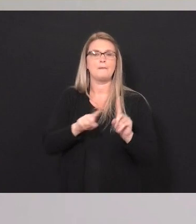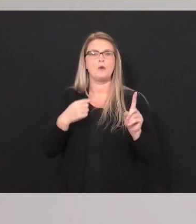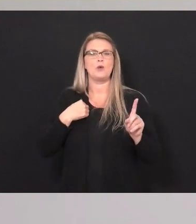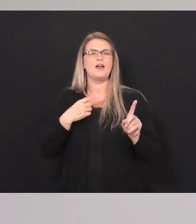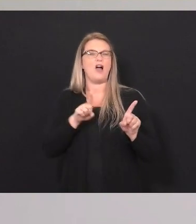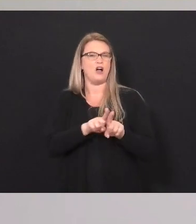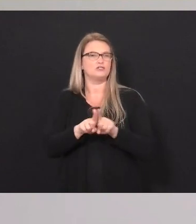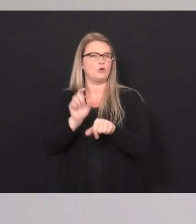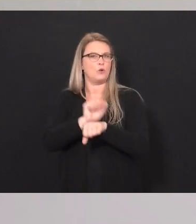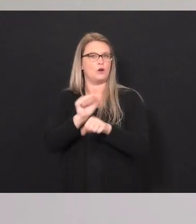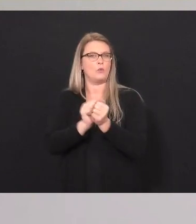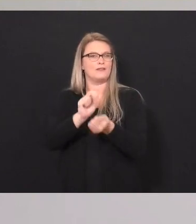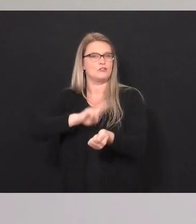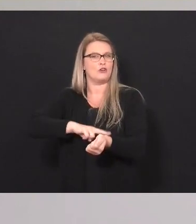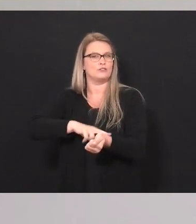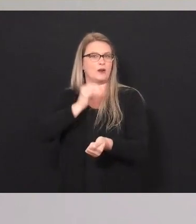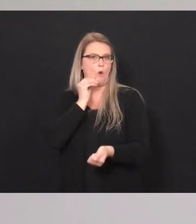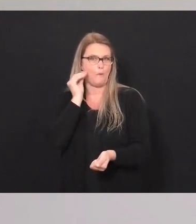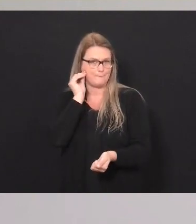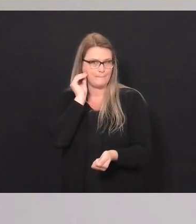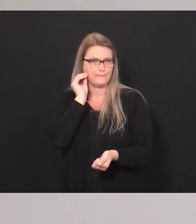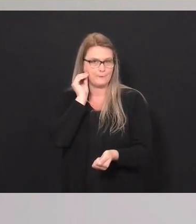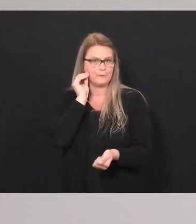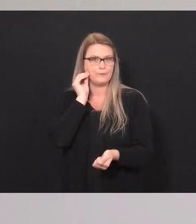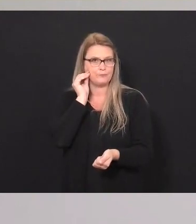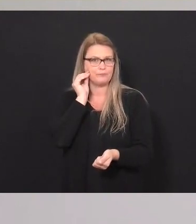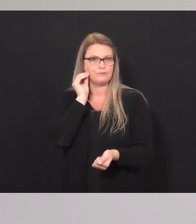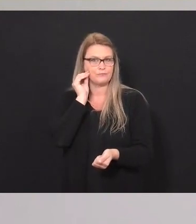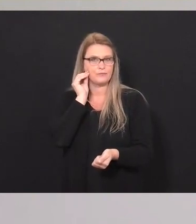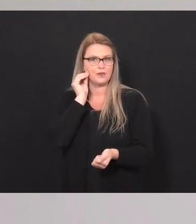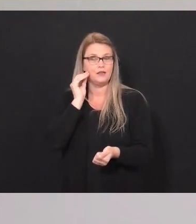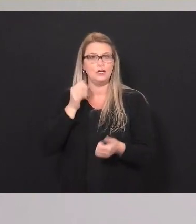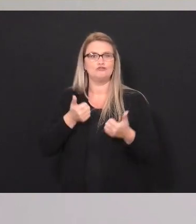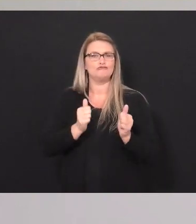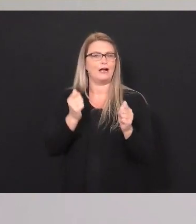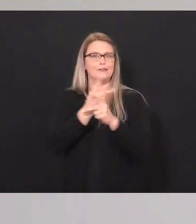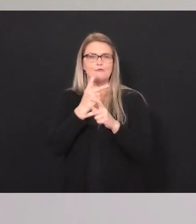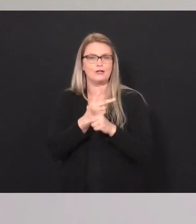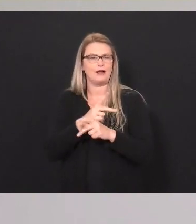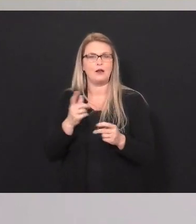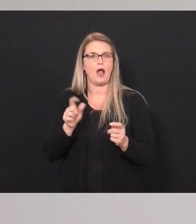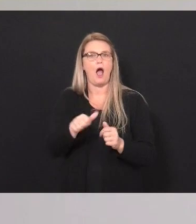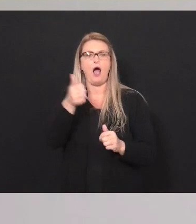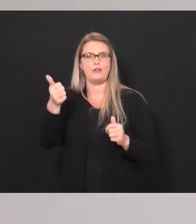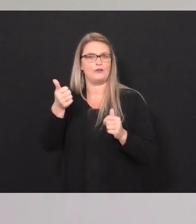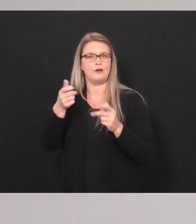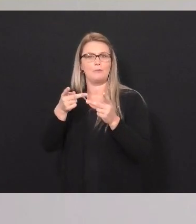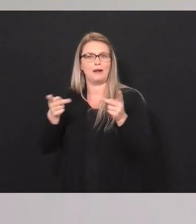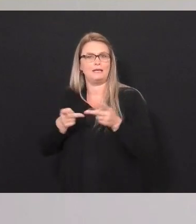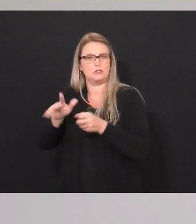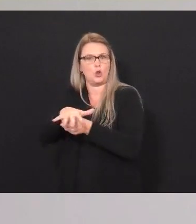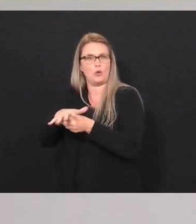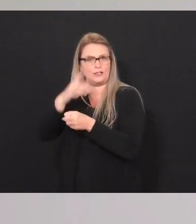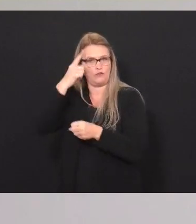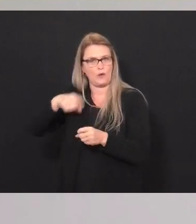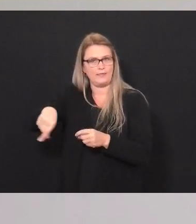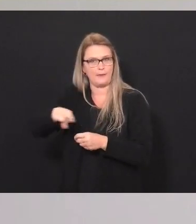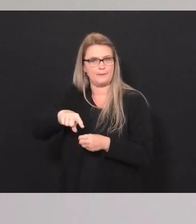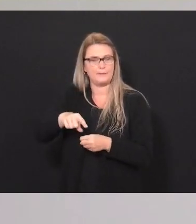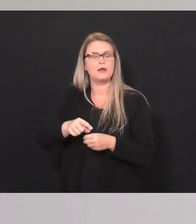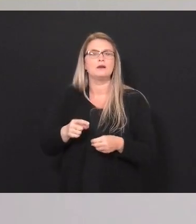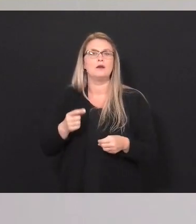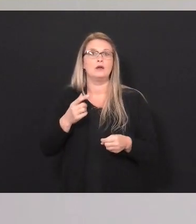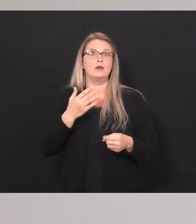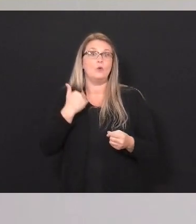nursing homes in terms of trying to determine some alternatives there for placement. So we're planning ahead for a surge. We hope that's small.